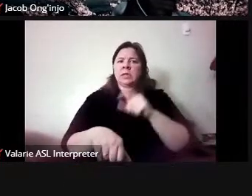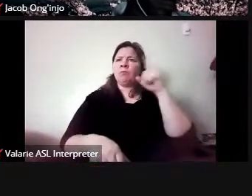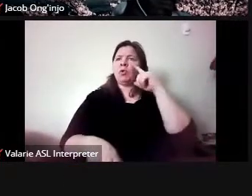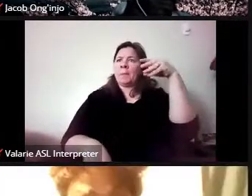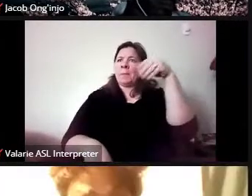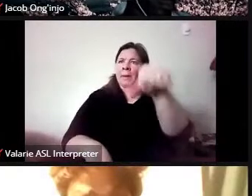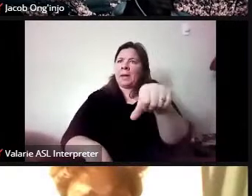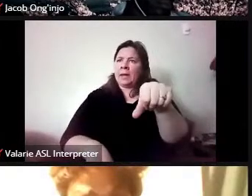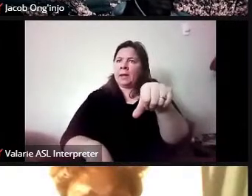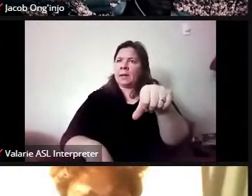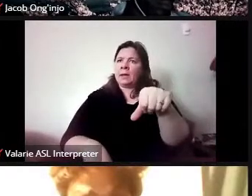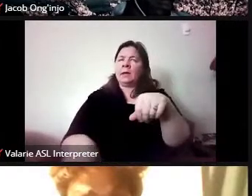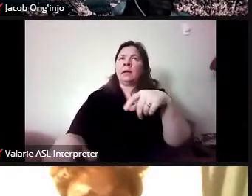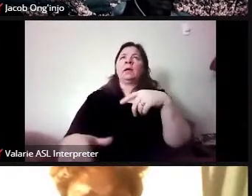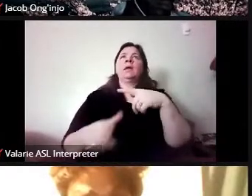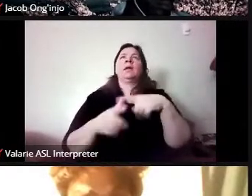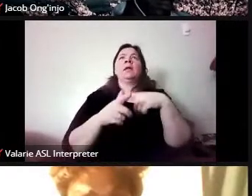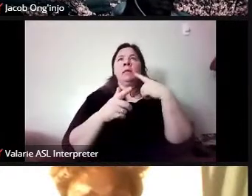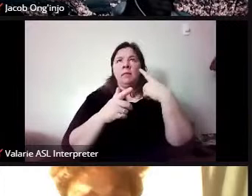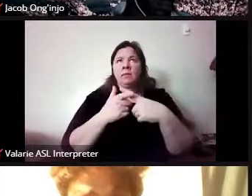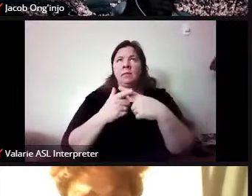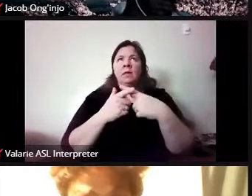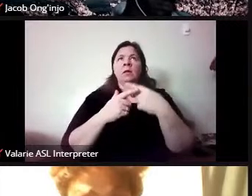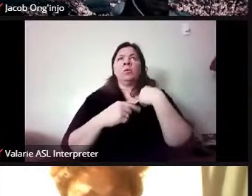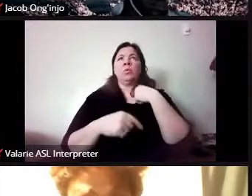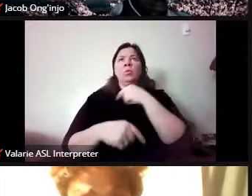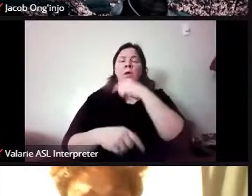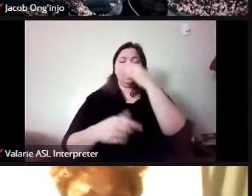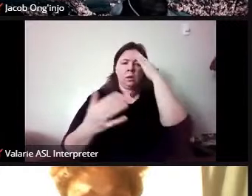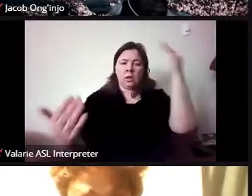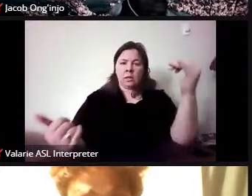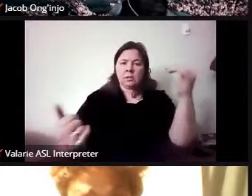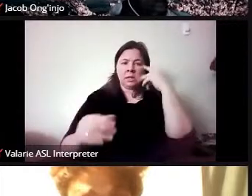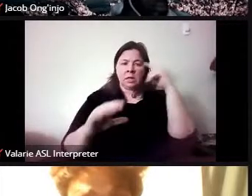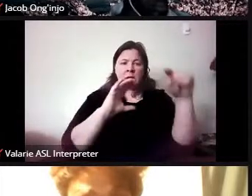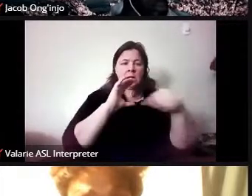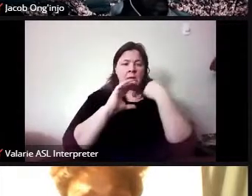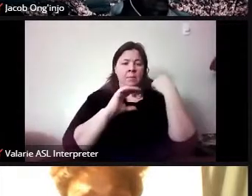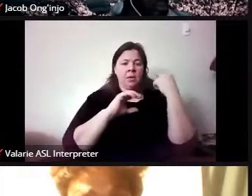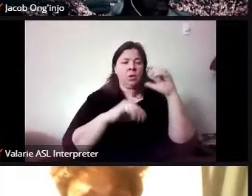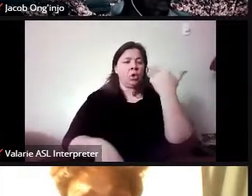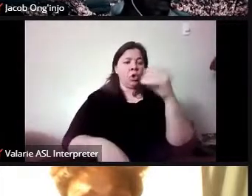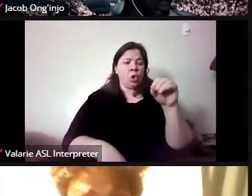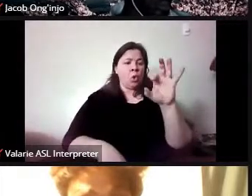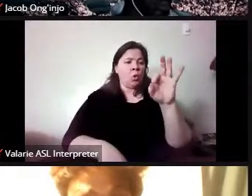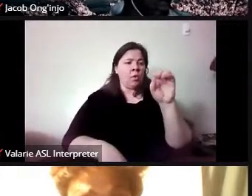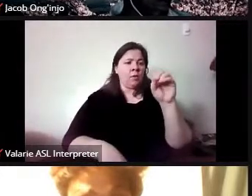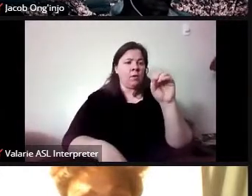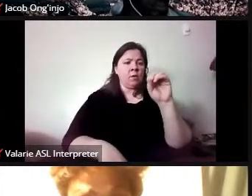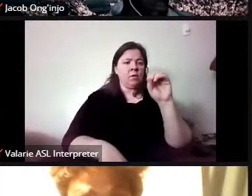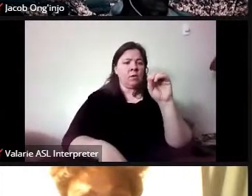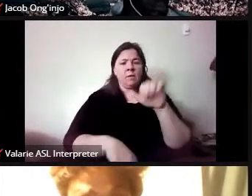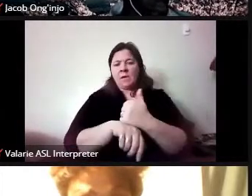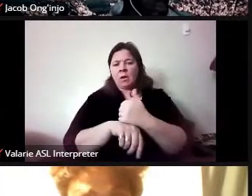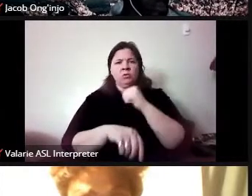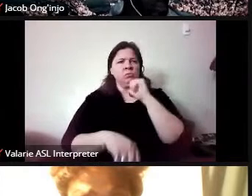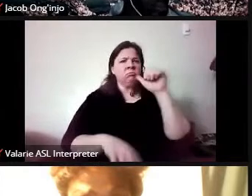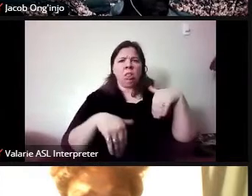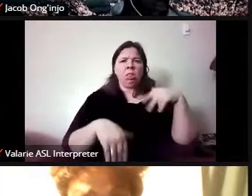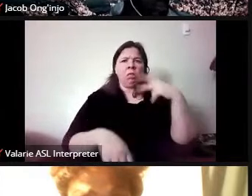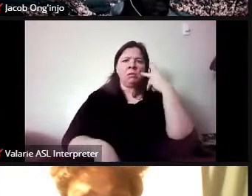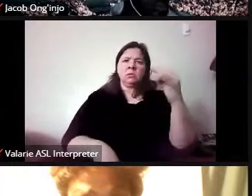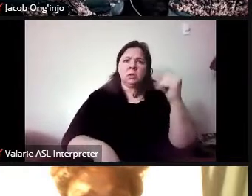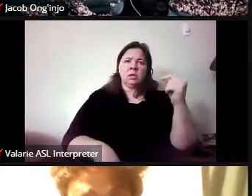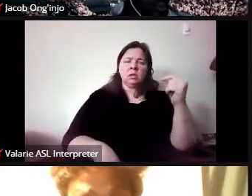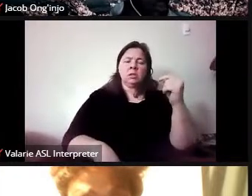pay. Then we were expecting to see the email from GoFounder, but he did not. I told